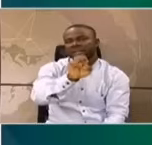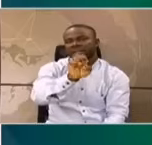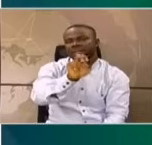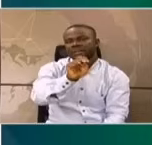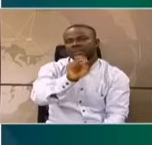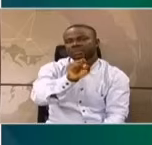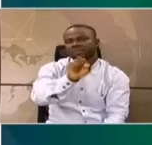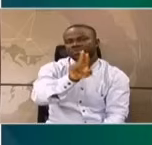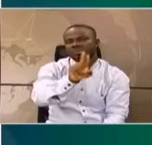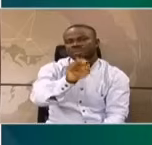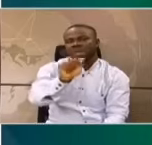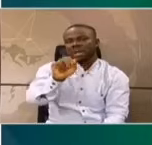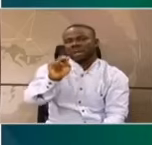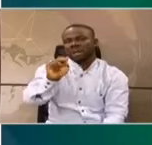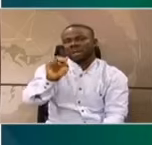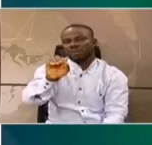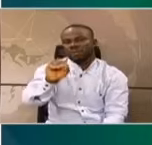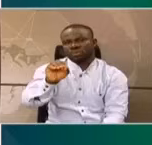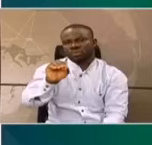Na yembusa ye ho se